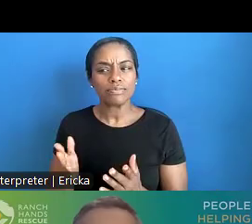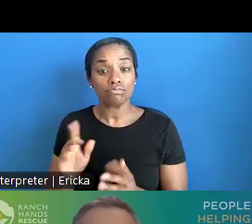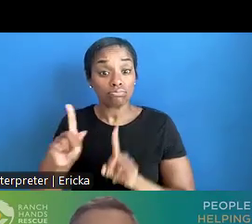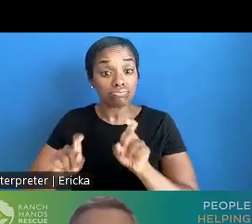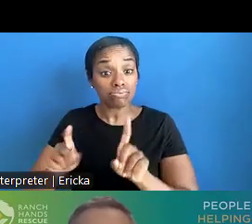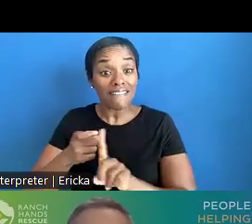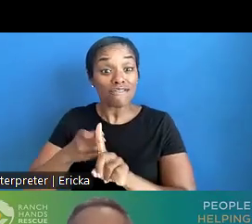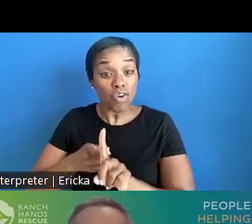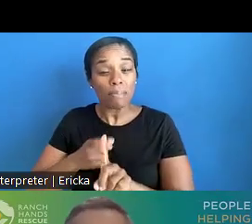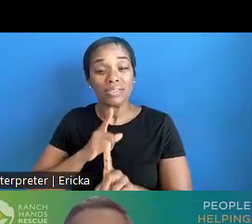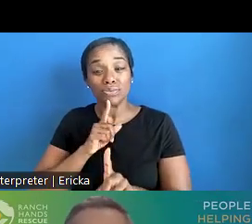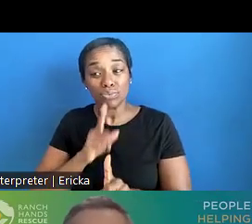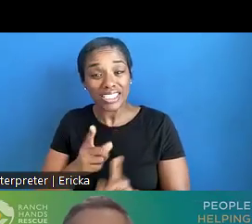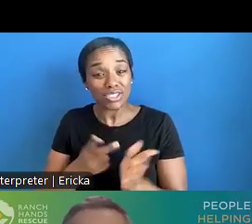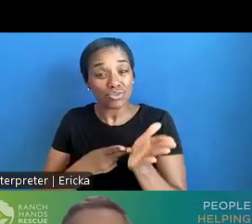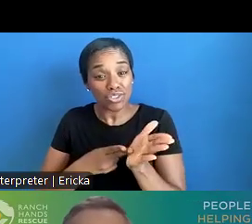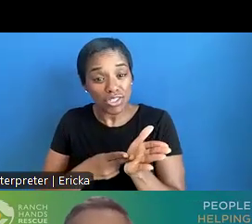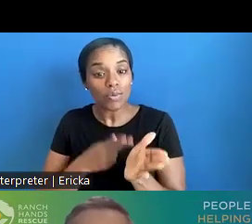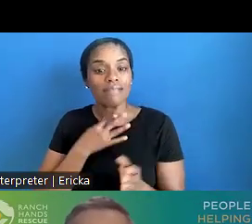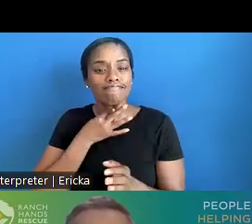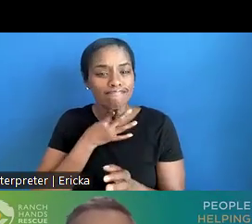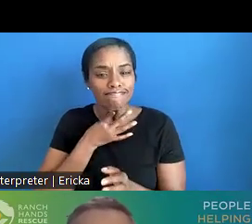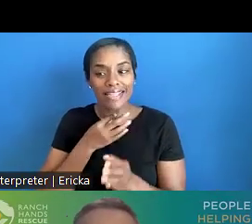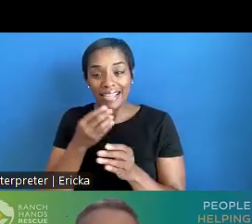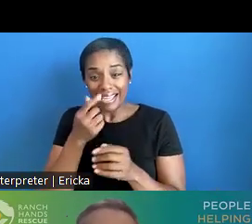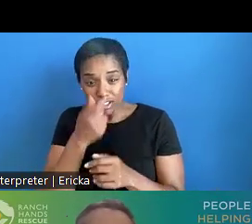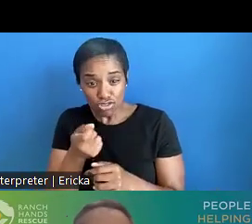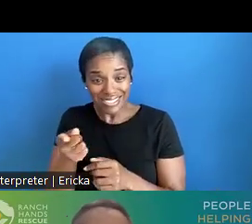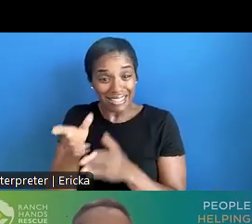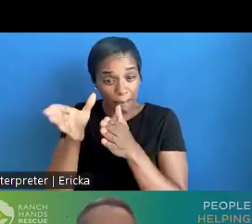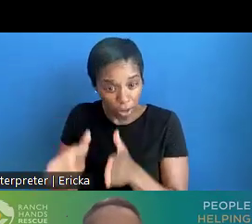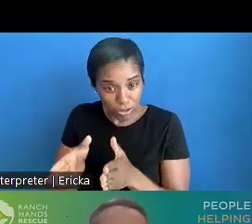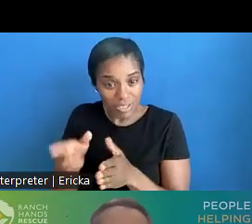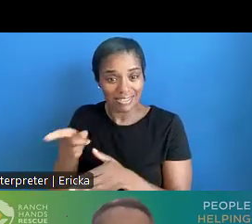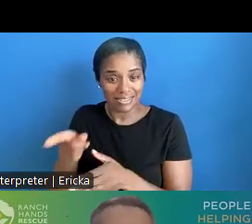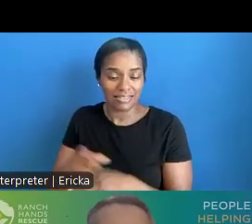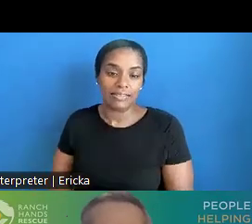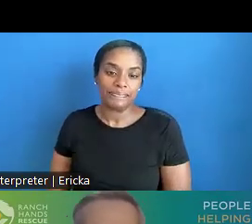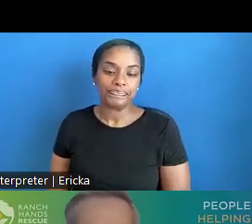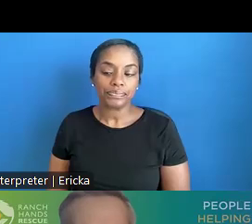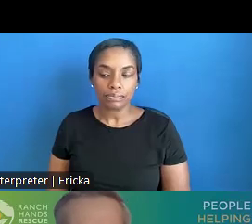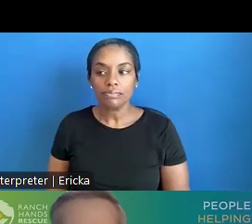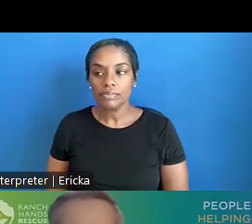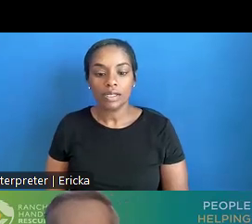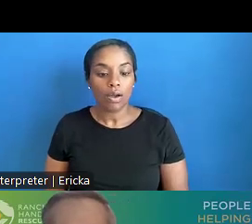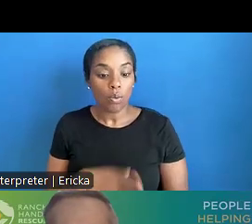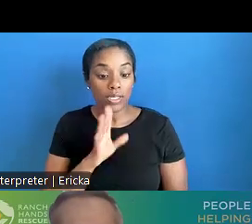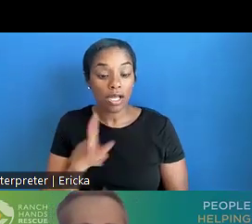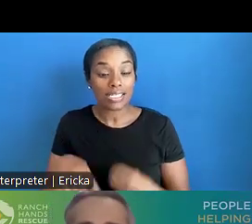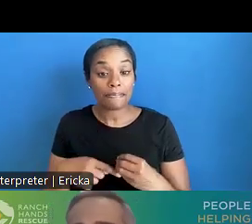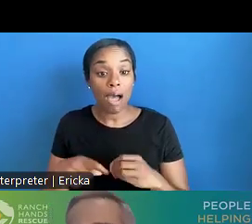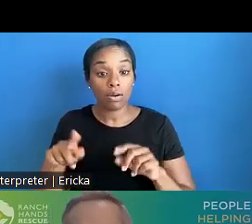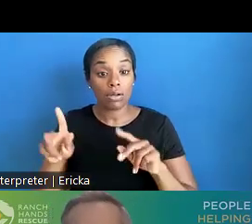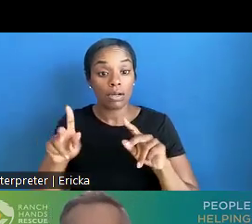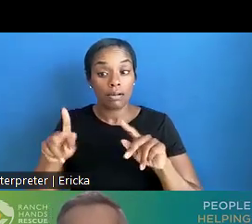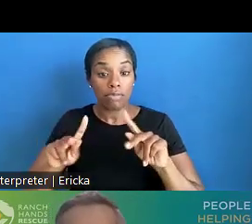genuine curiosity, genuine interest in them as an individual. So as we talk about overlooked populations, the data